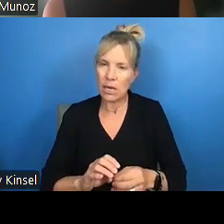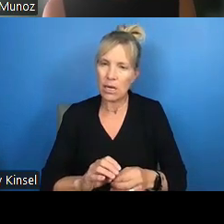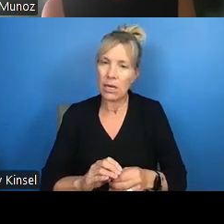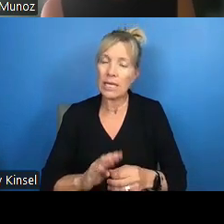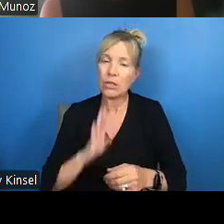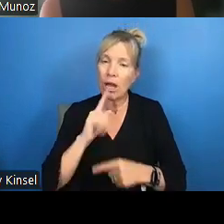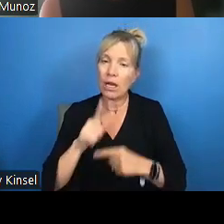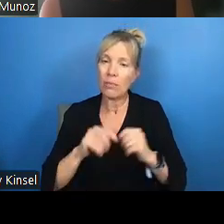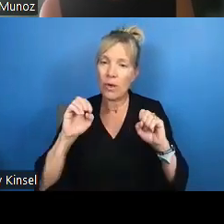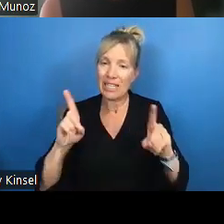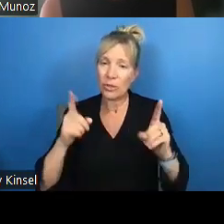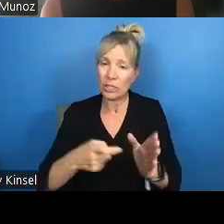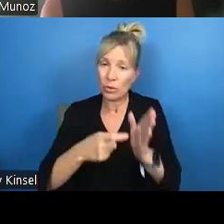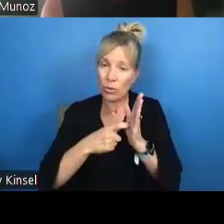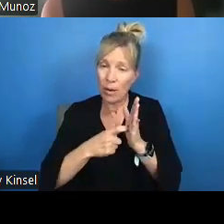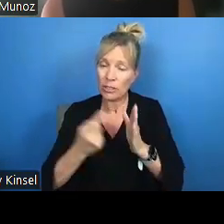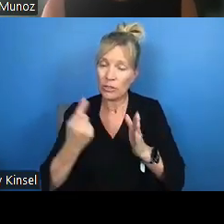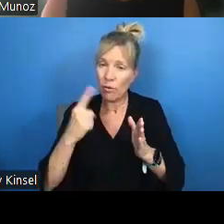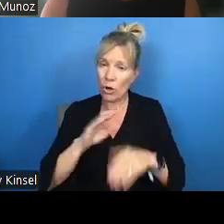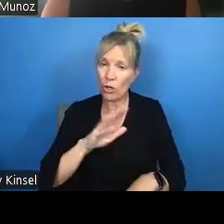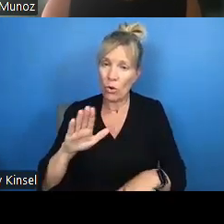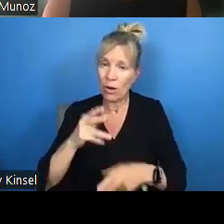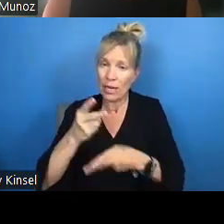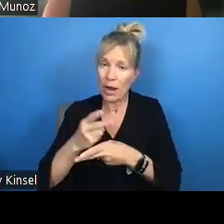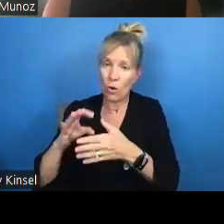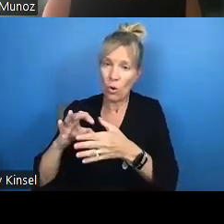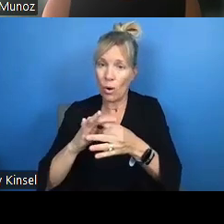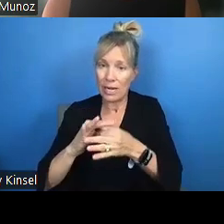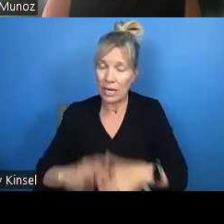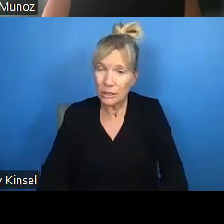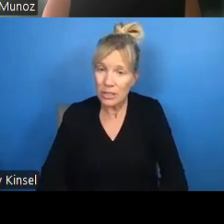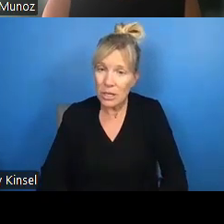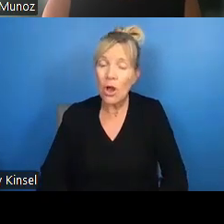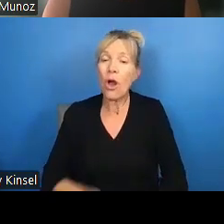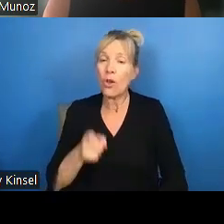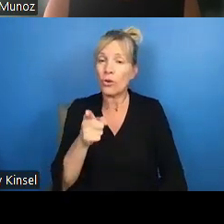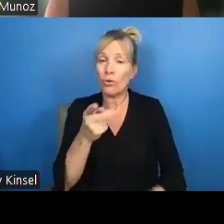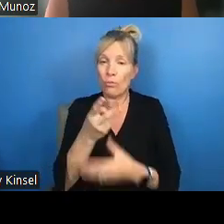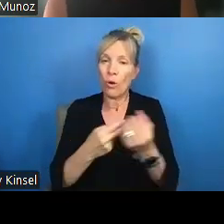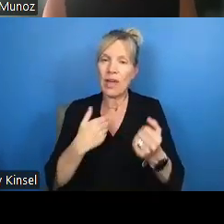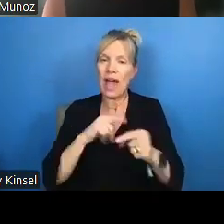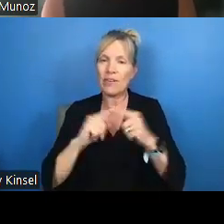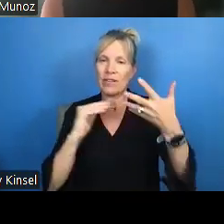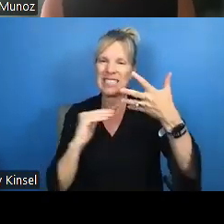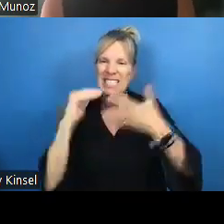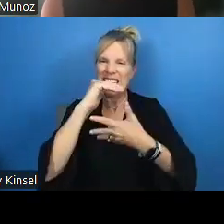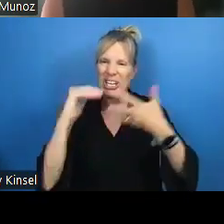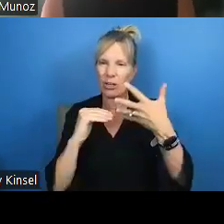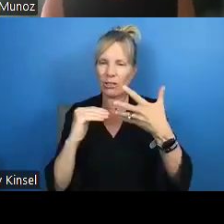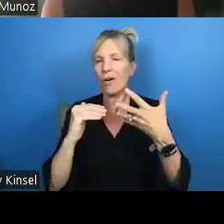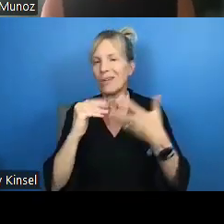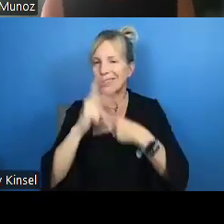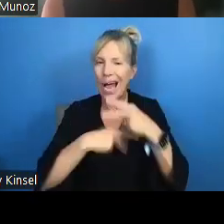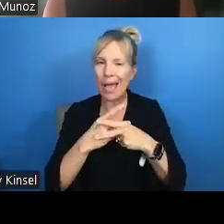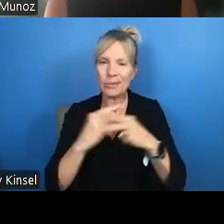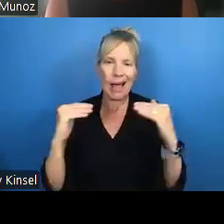education requirements for your care coordinators. And you both have different tiers or levels or types of